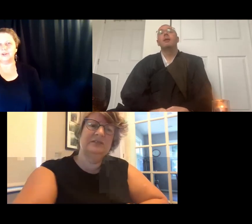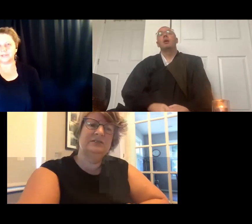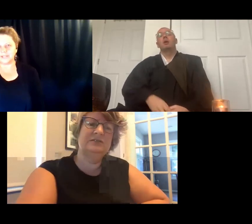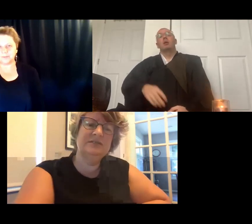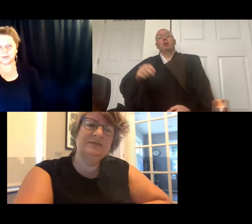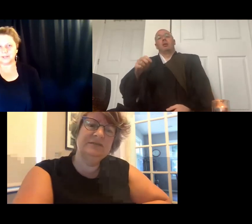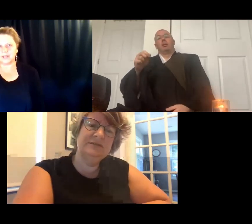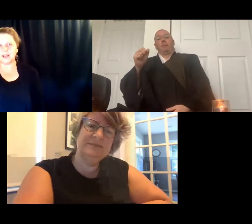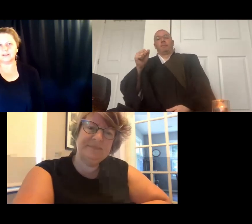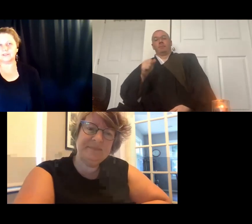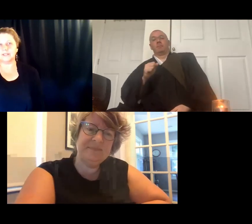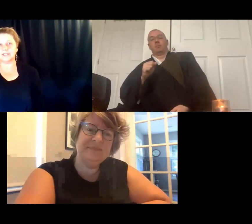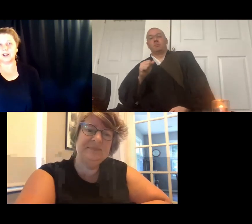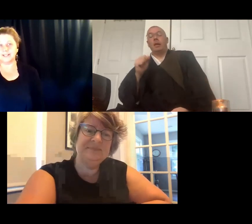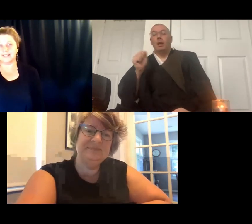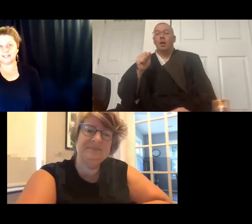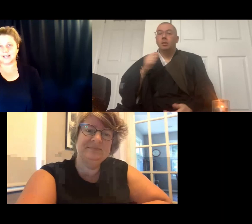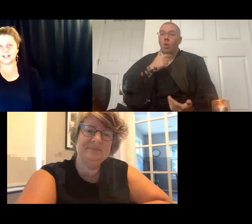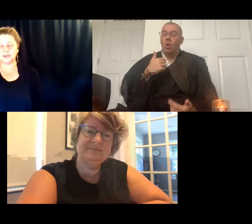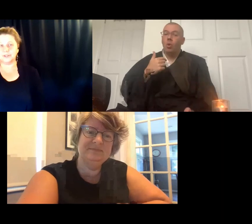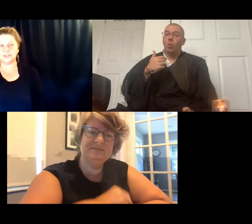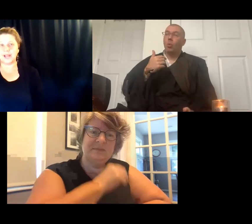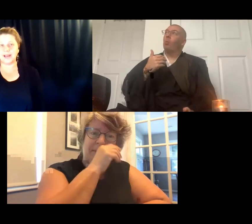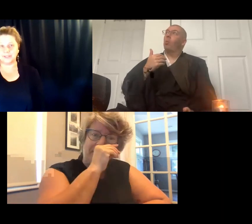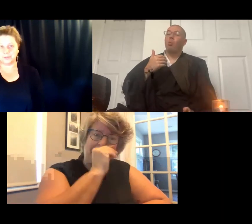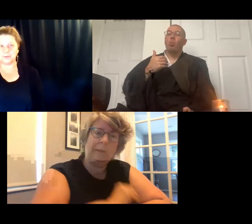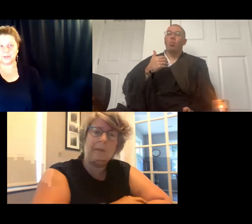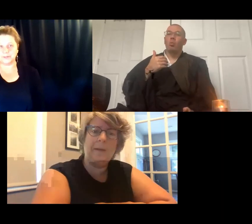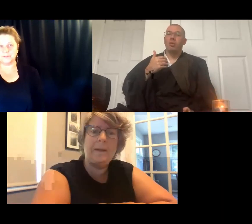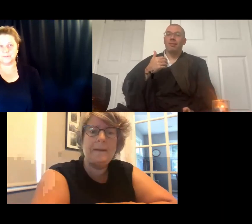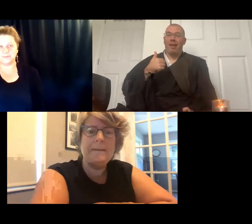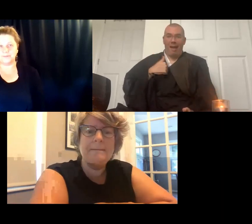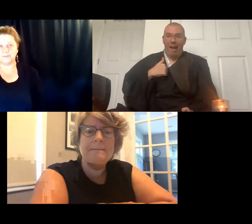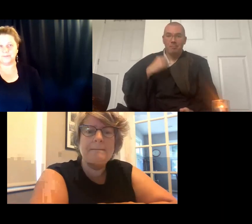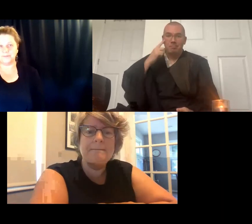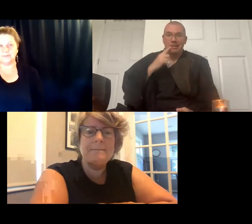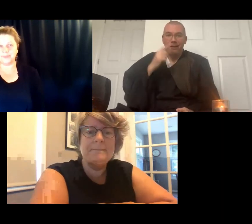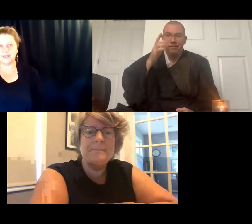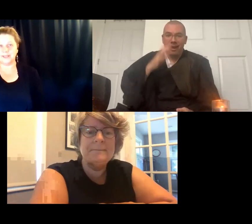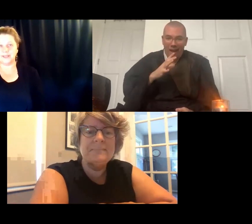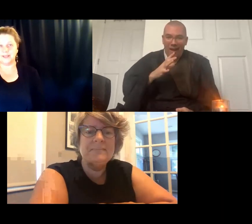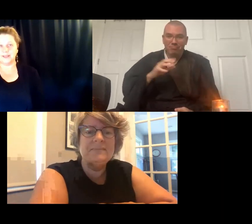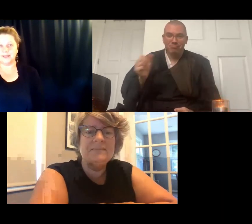In your temple, is it all in ASL, or do you have interpreters?